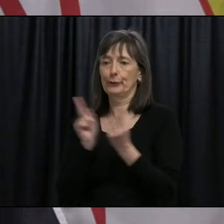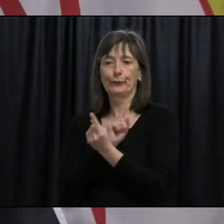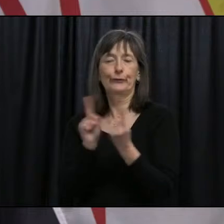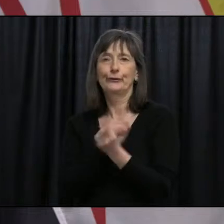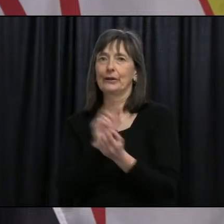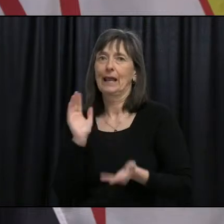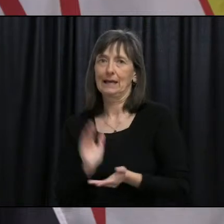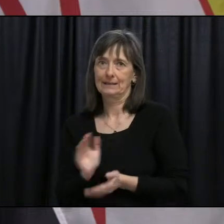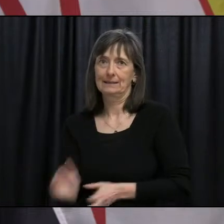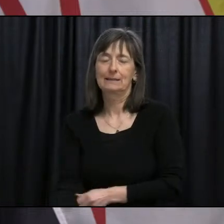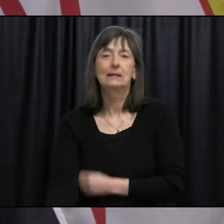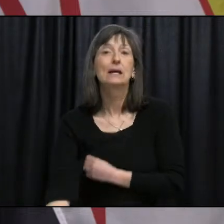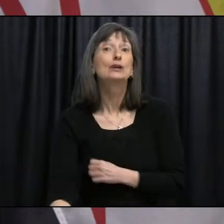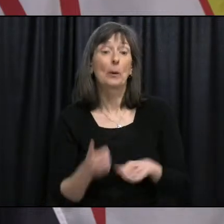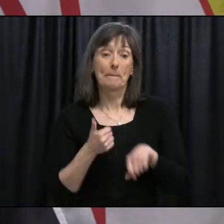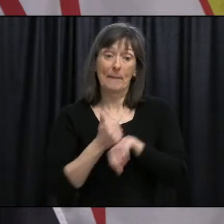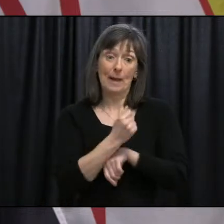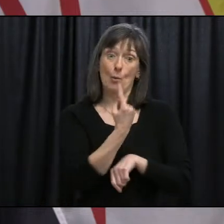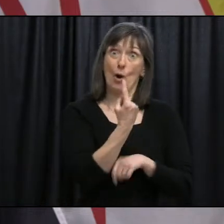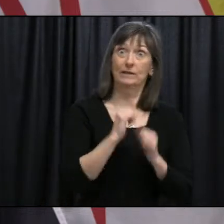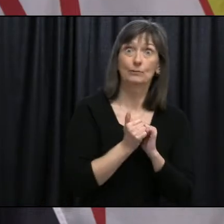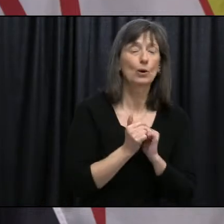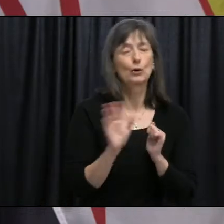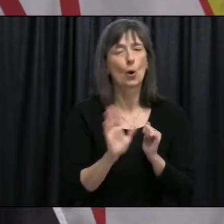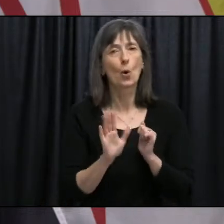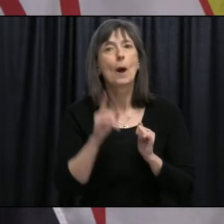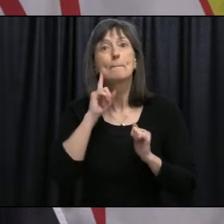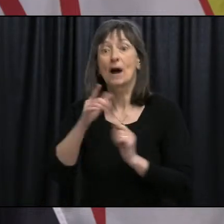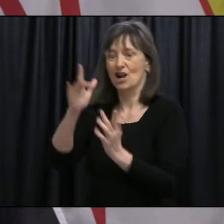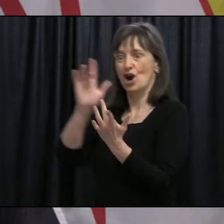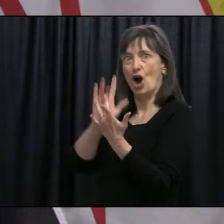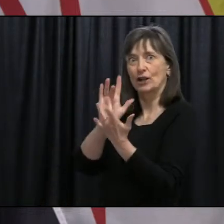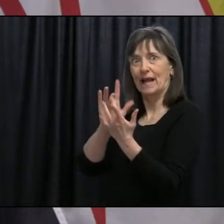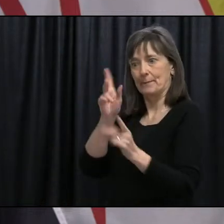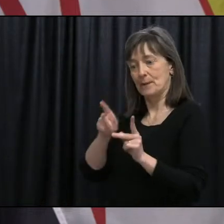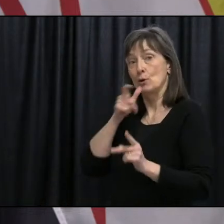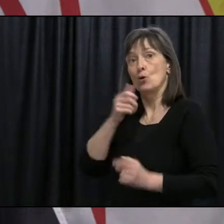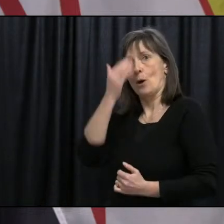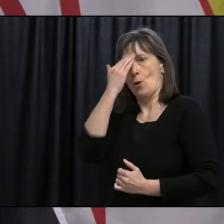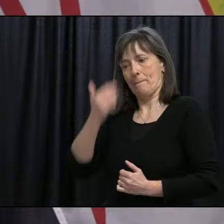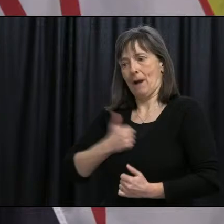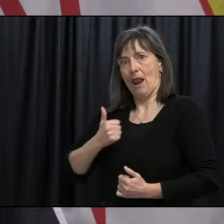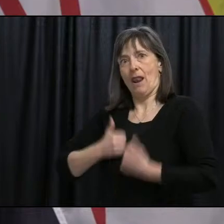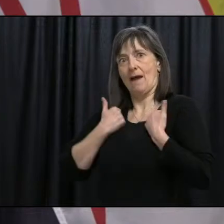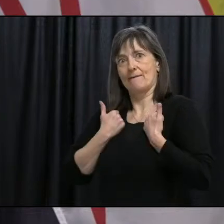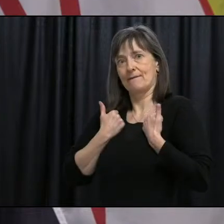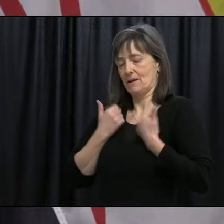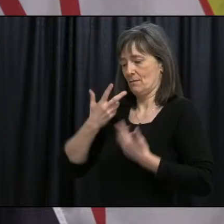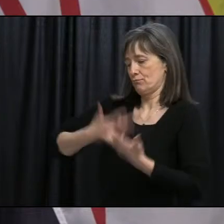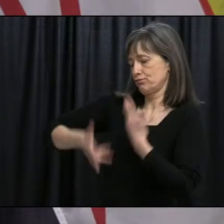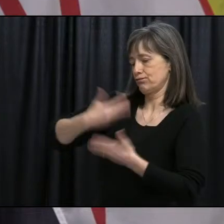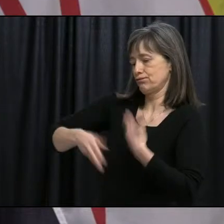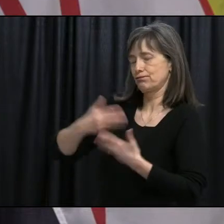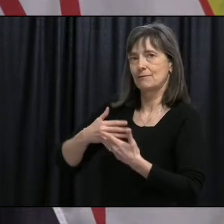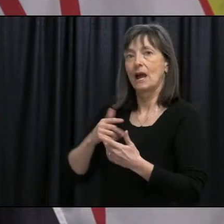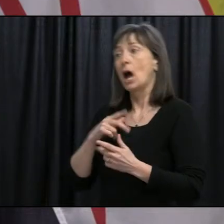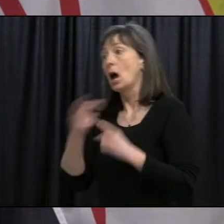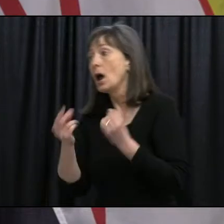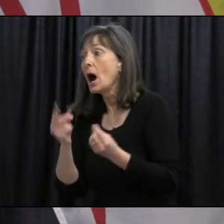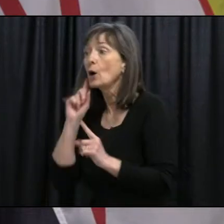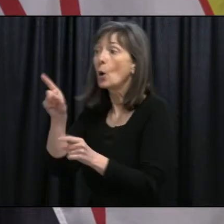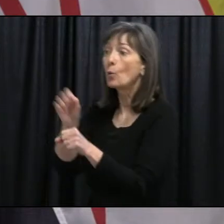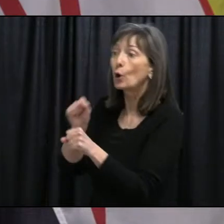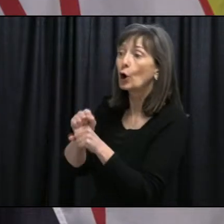say that sports was the only thing, but the number of contacts that we saw with regard to some of the sporting events was really part of